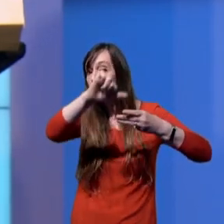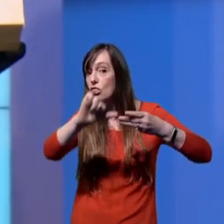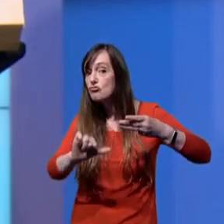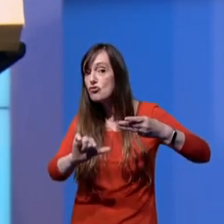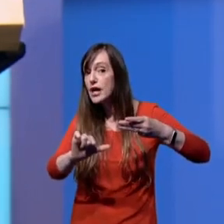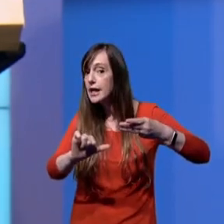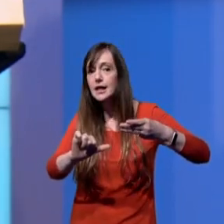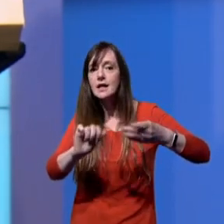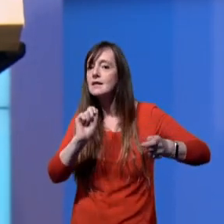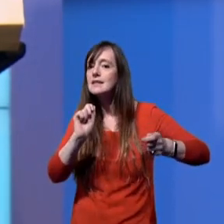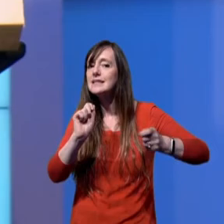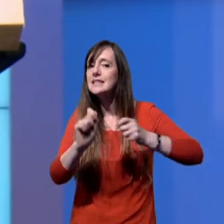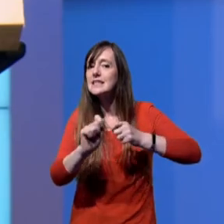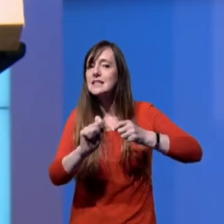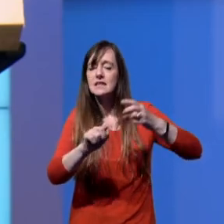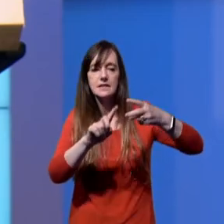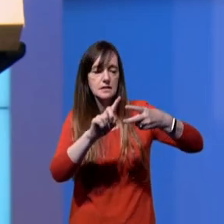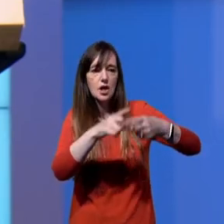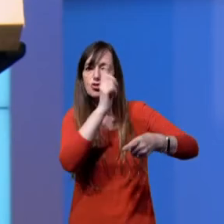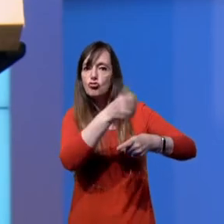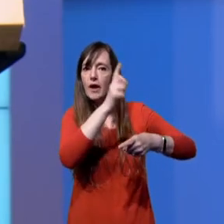no correction.